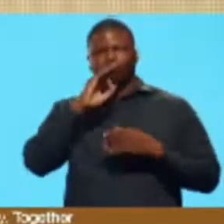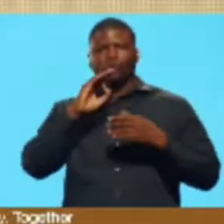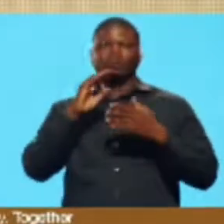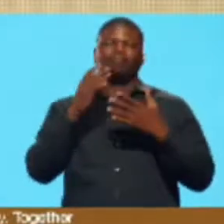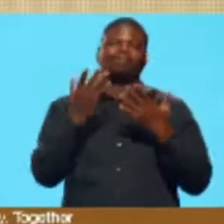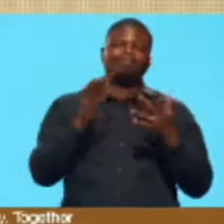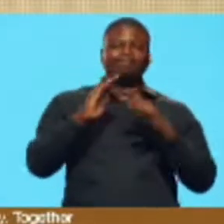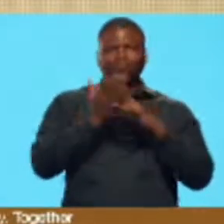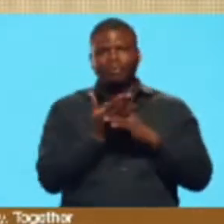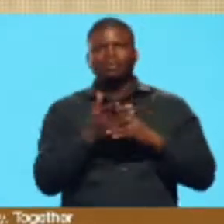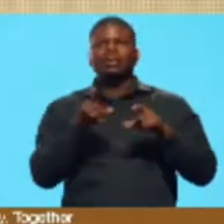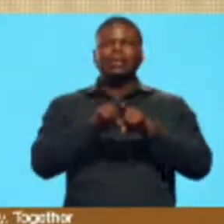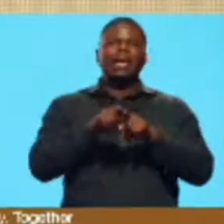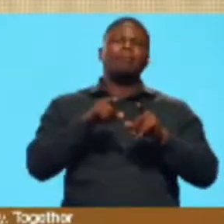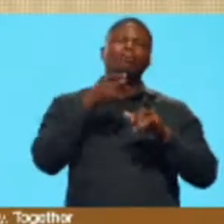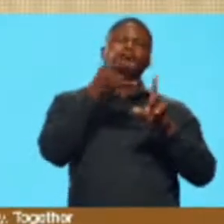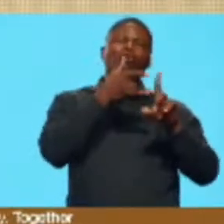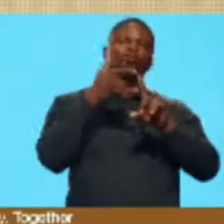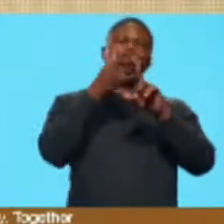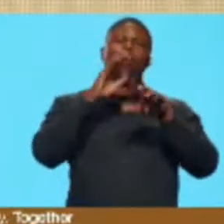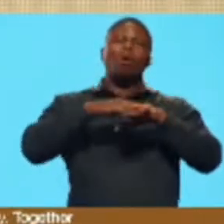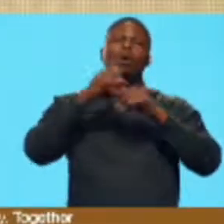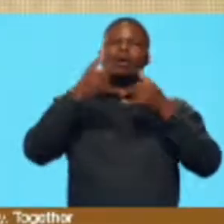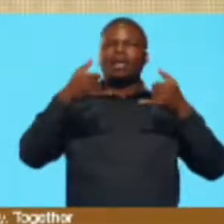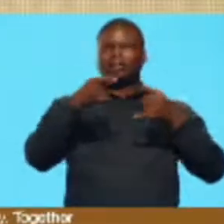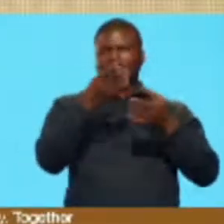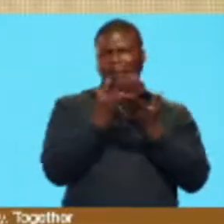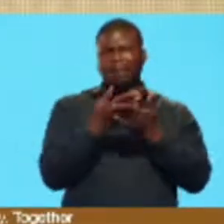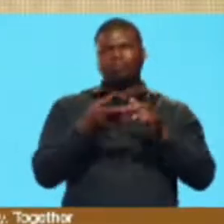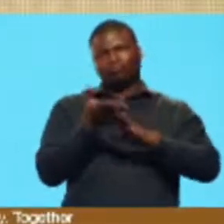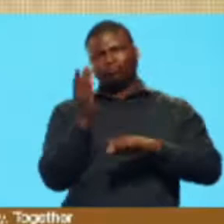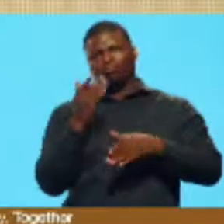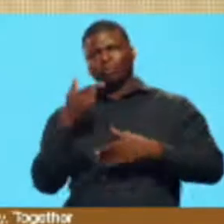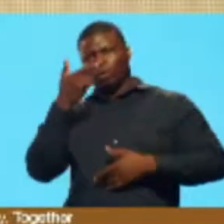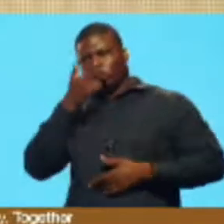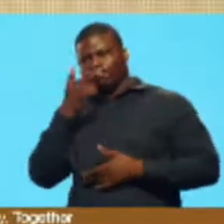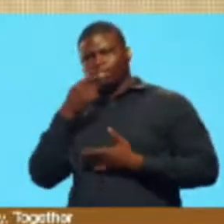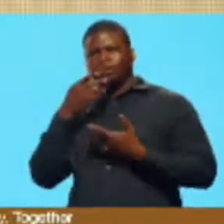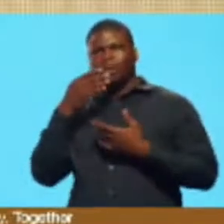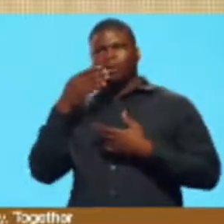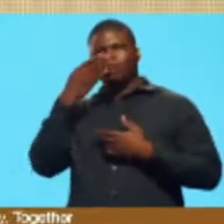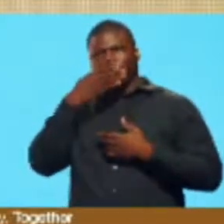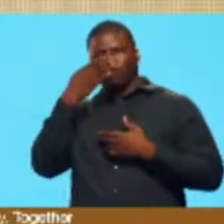go and grab anything that you want to have as well, and then come back in 10 minutes.